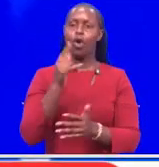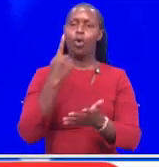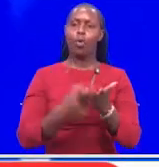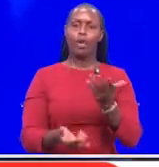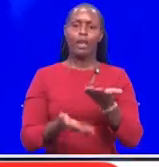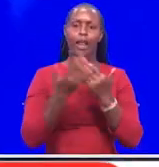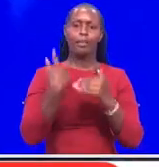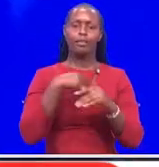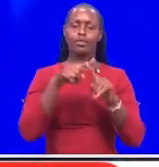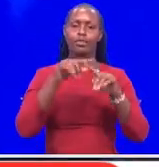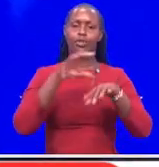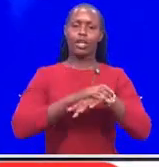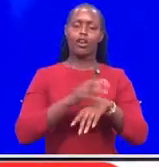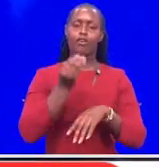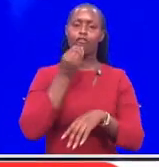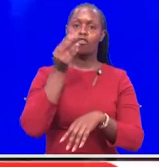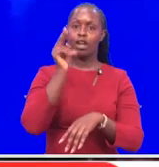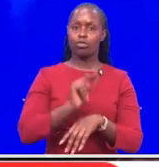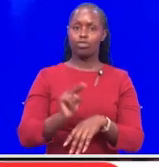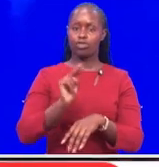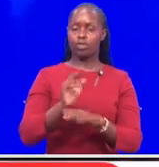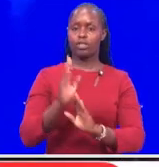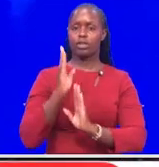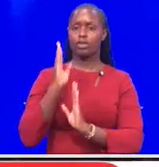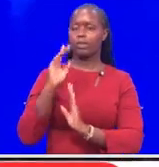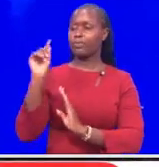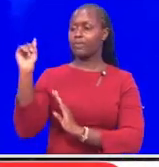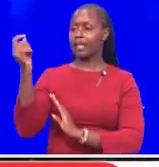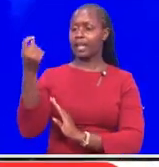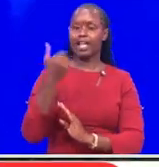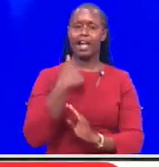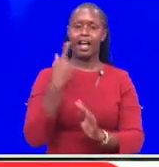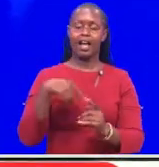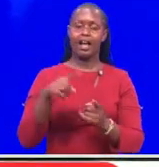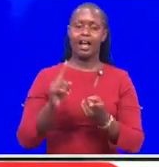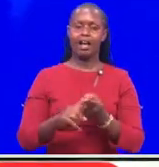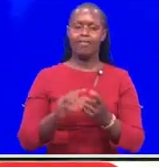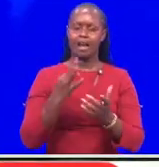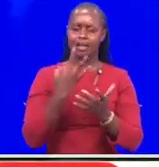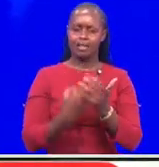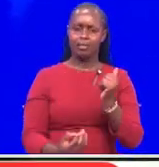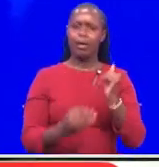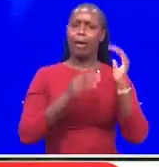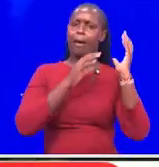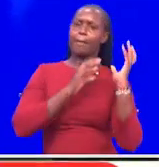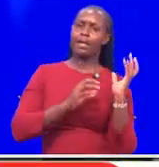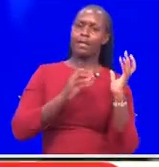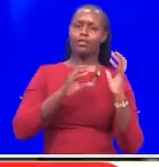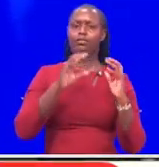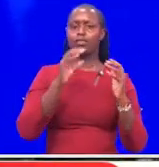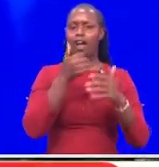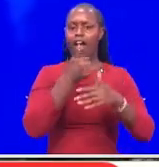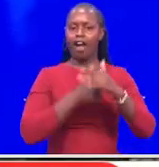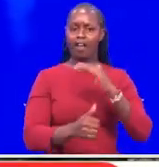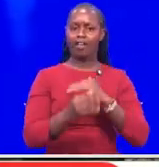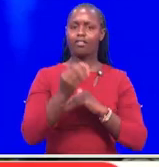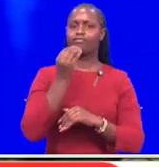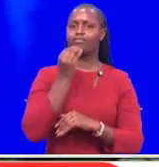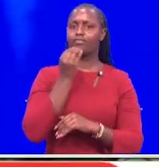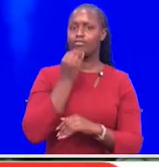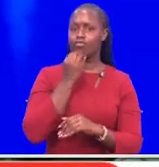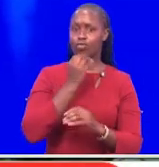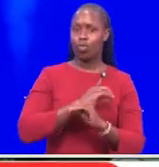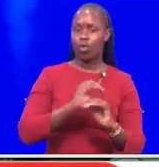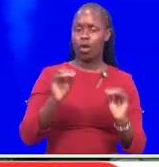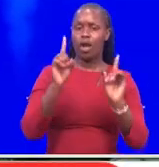and nutrition security. According to studies, Kenya is facing a triple burden of malnutrition, that is undernutrition, obesity,